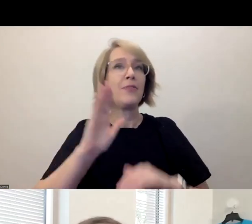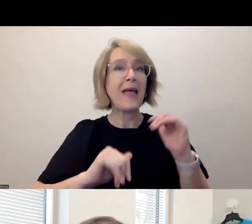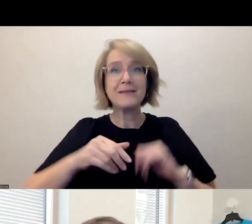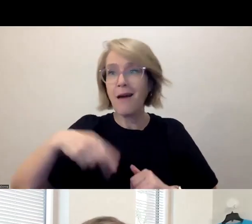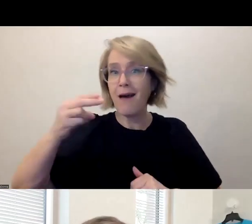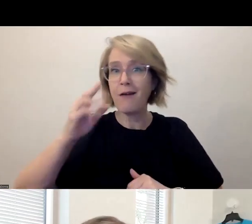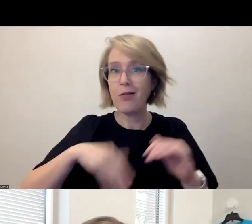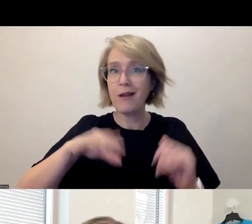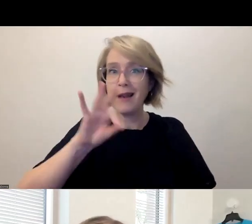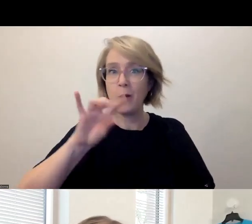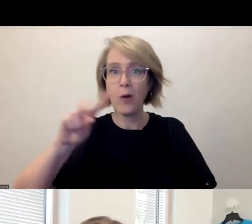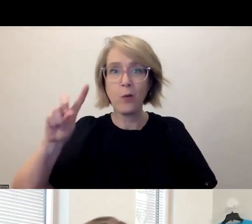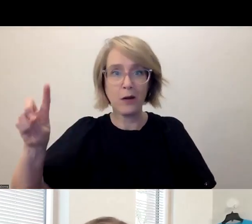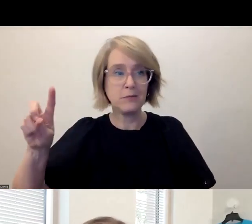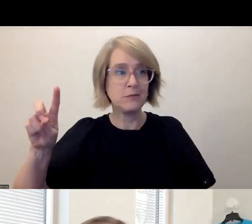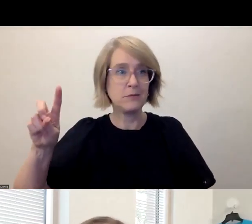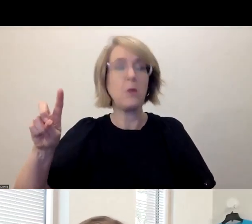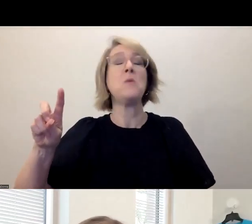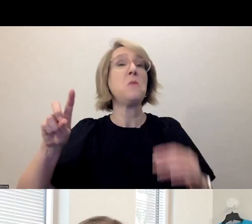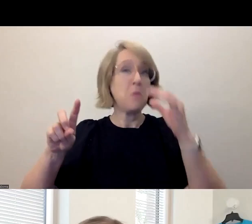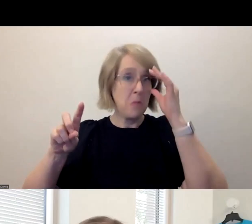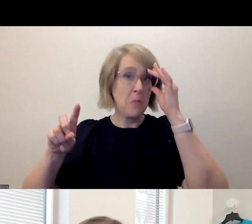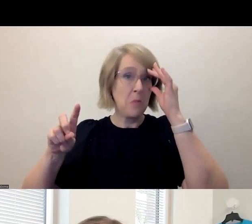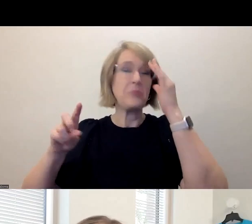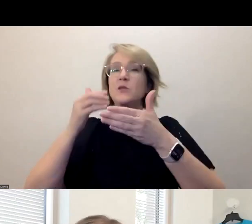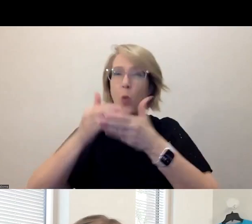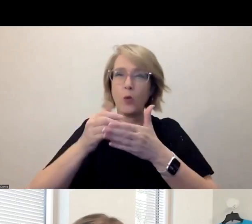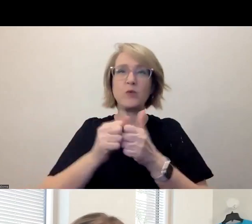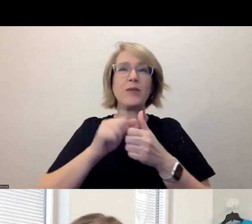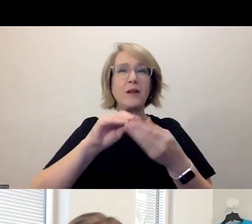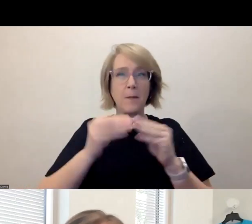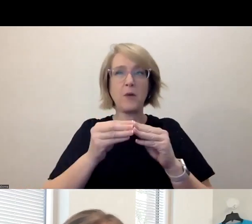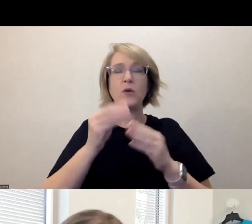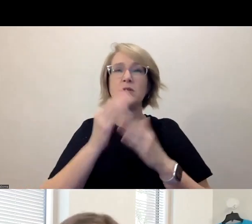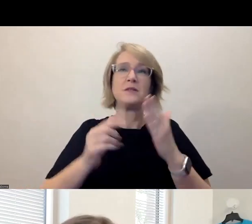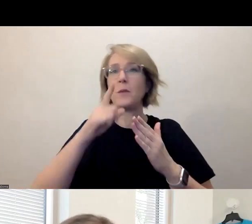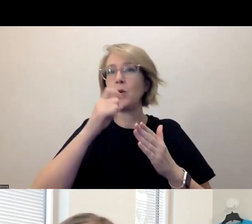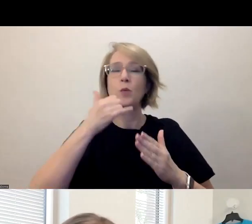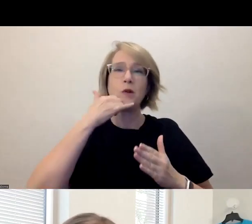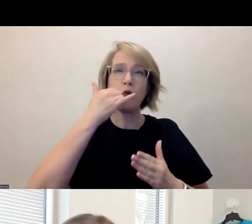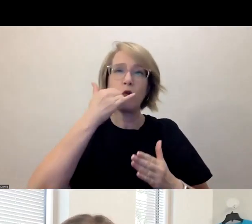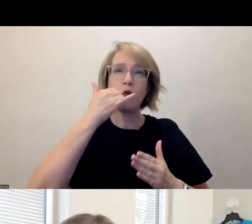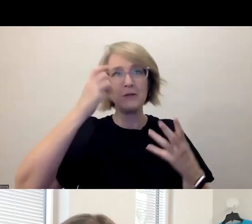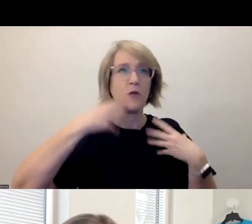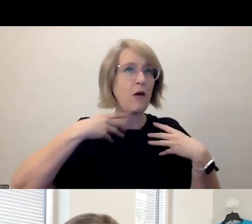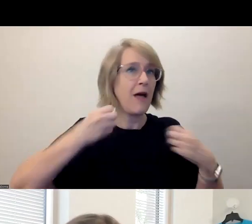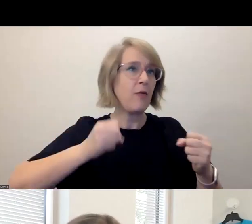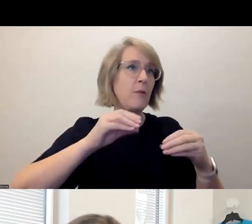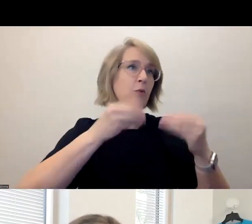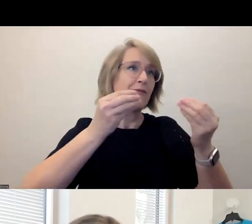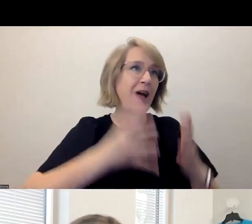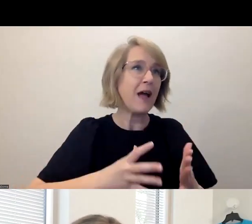law enforcement officer. And it's very close to the number that we see for somebody who'd be reaching out to a mental health provider or a close friend